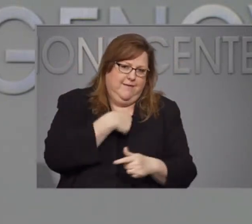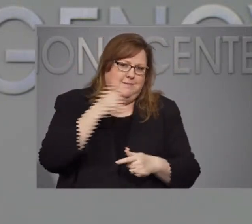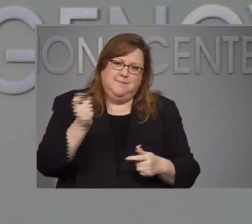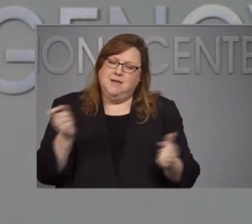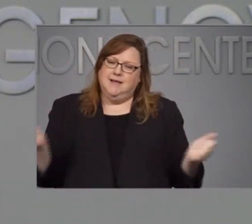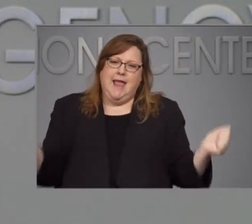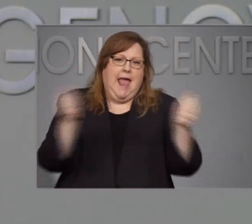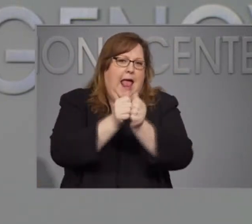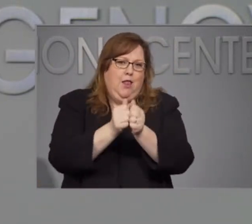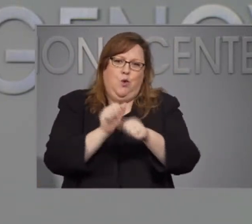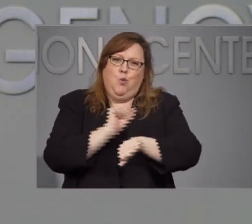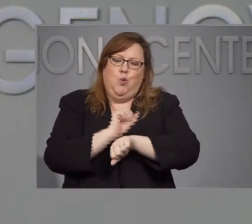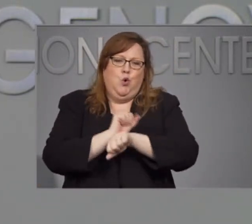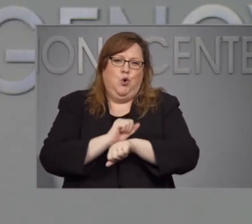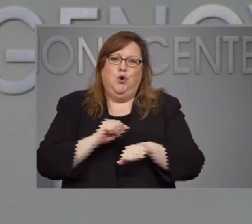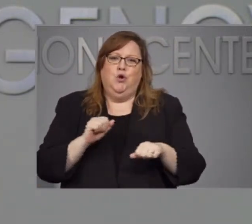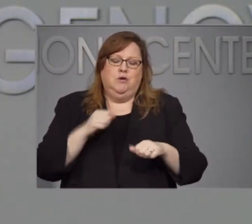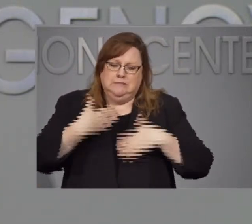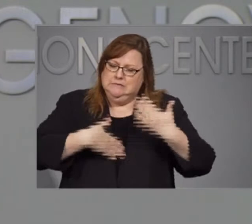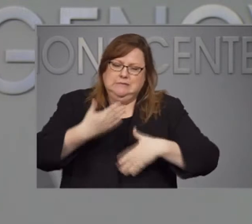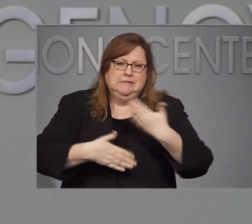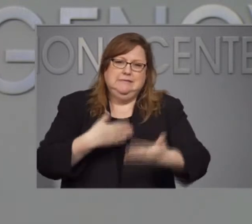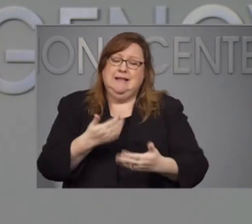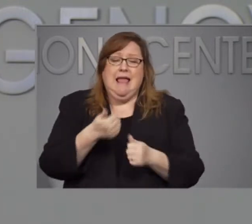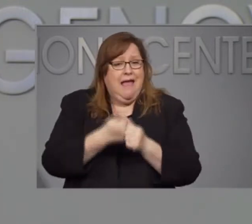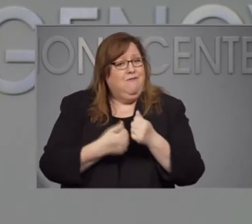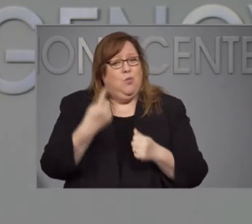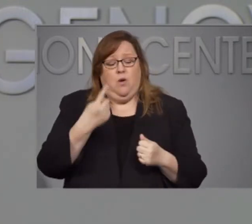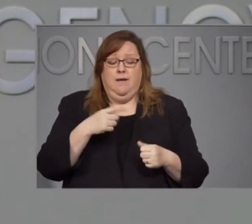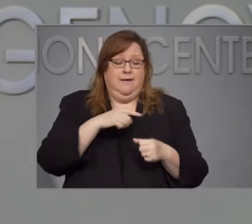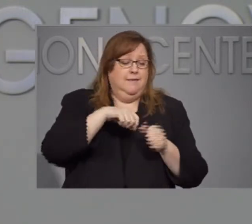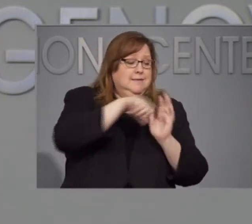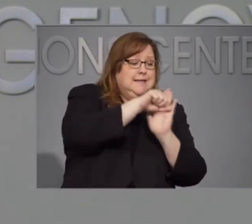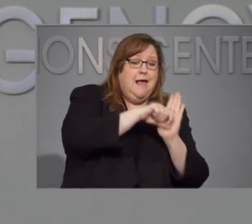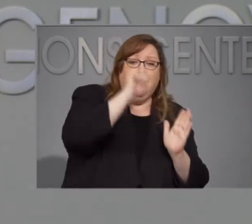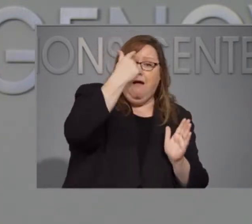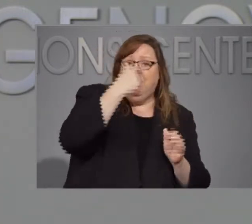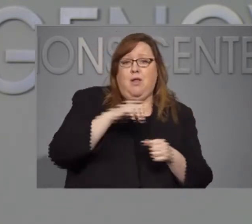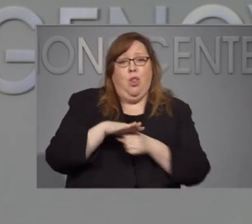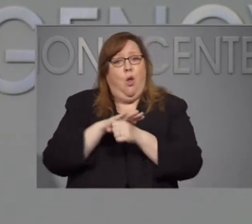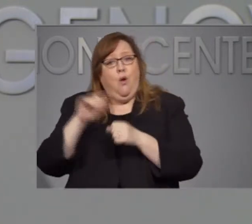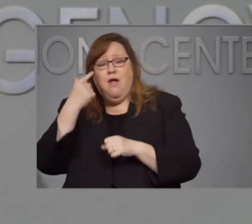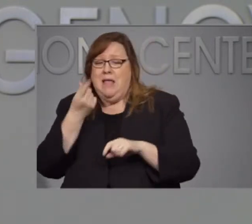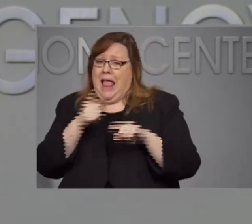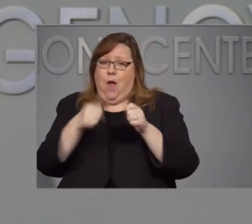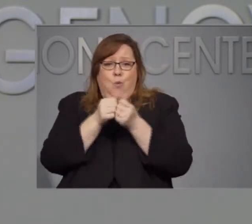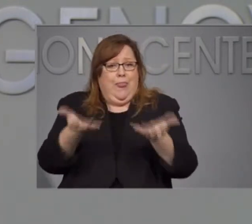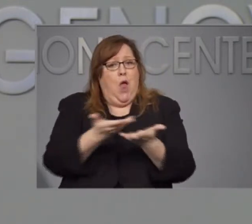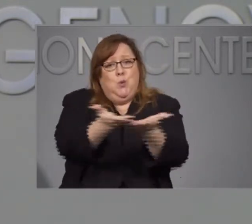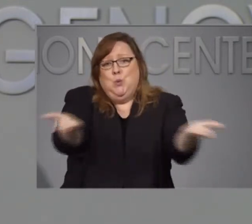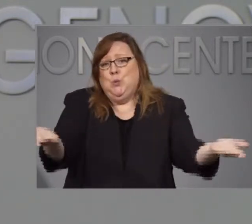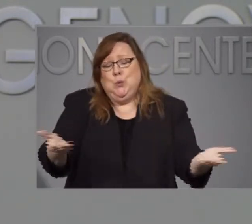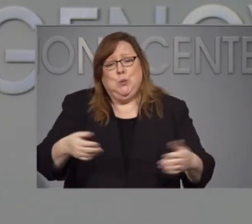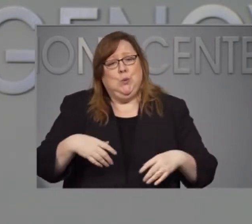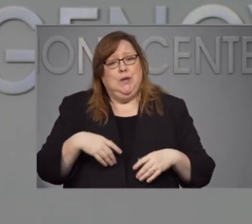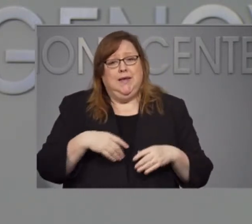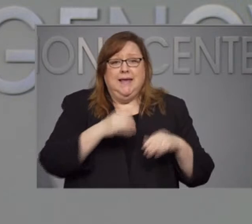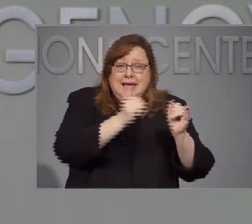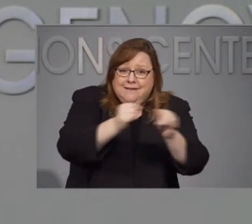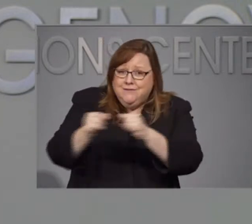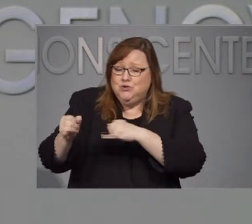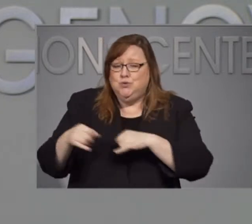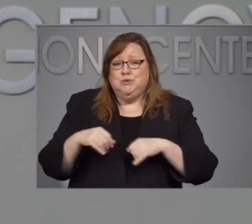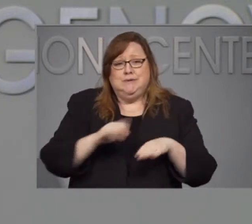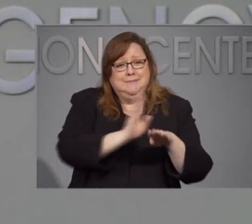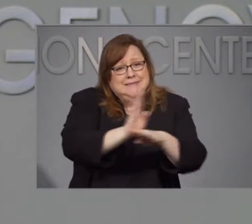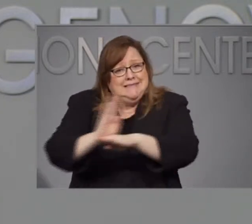can't just be from local government. It has to be really everyone working together, whether it's those individual actions, the business actions, the testing actions,